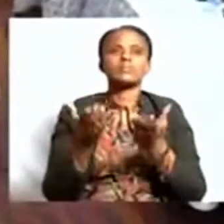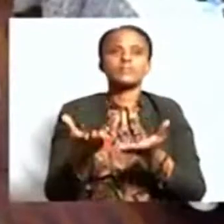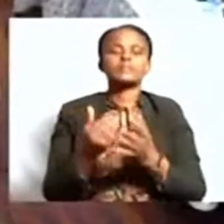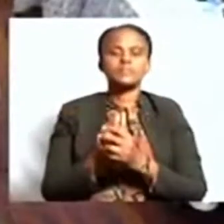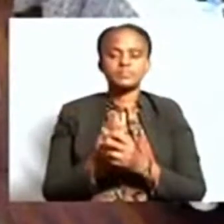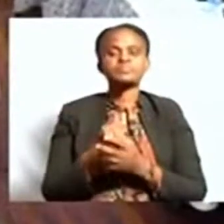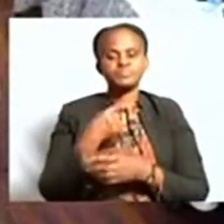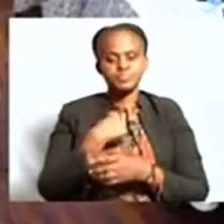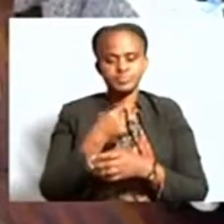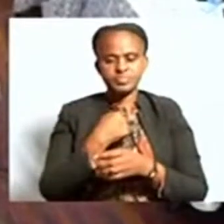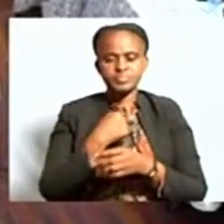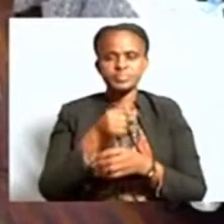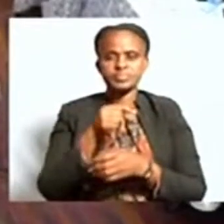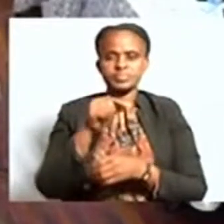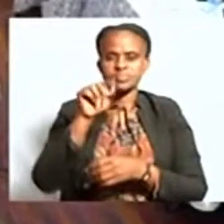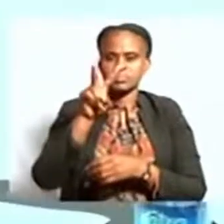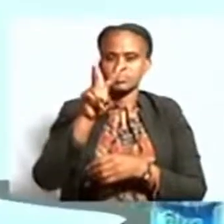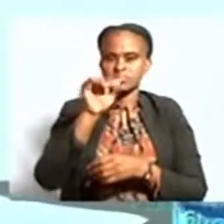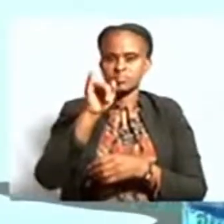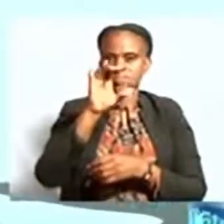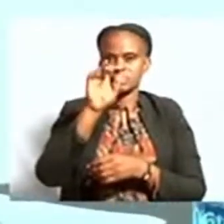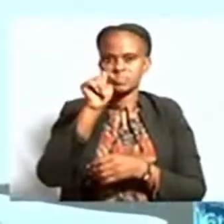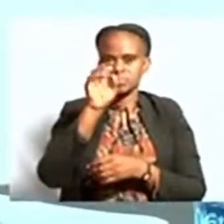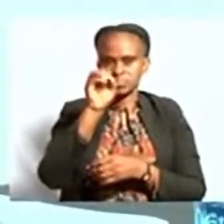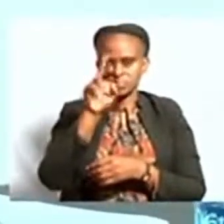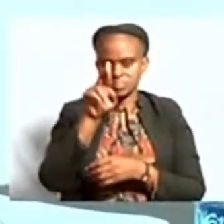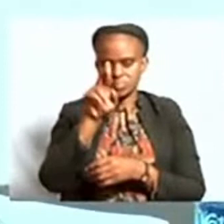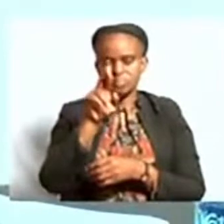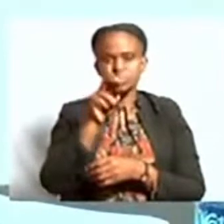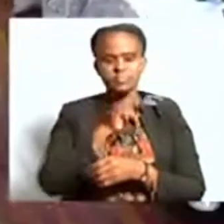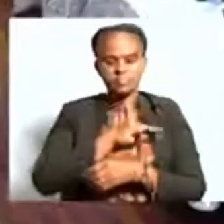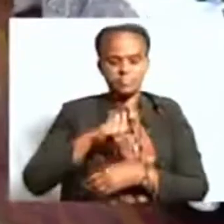And I'm Honorable Umai Victor, Member of Parliament for Chavuma.